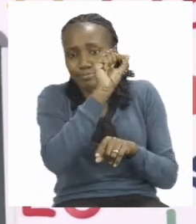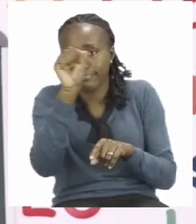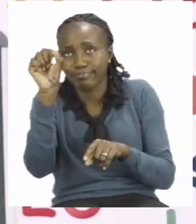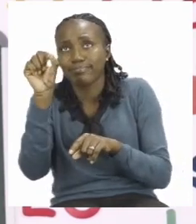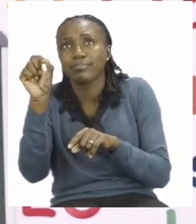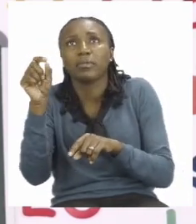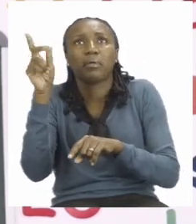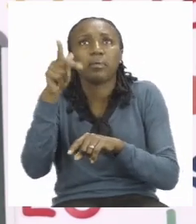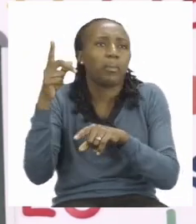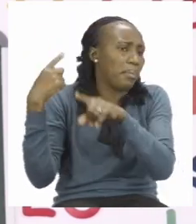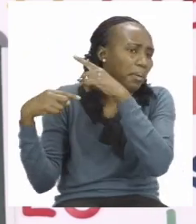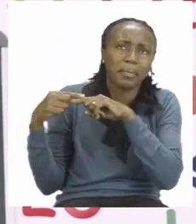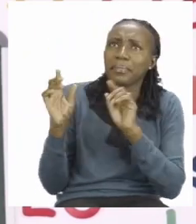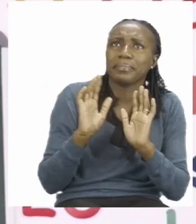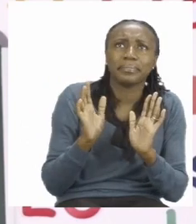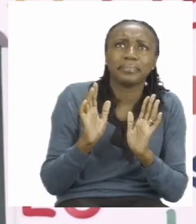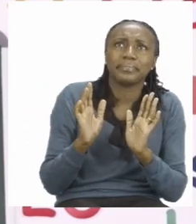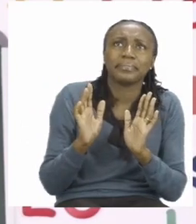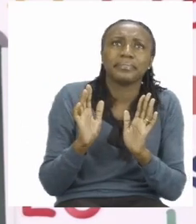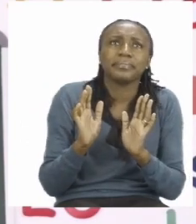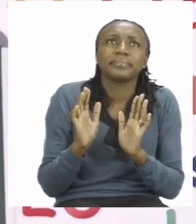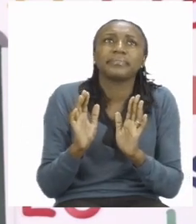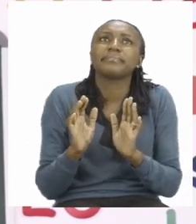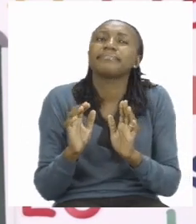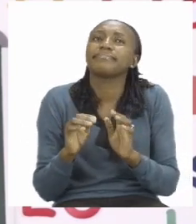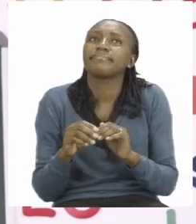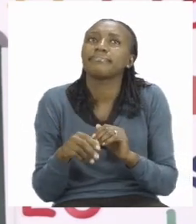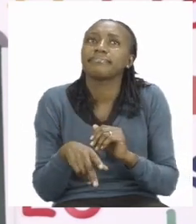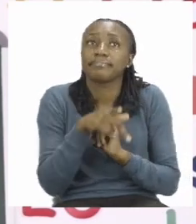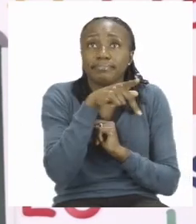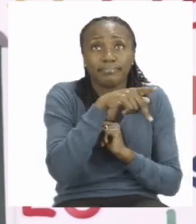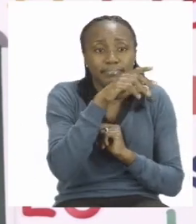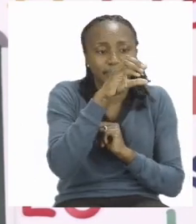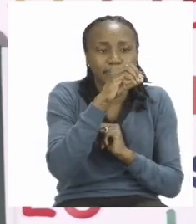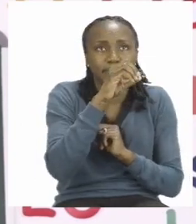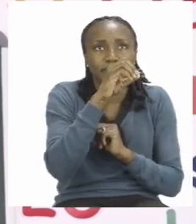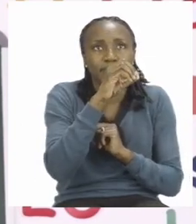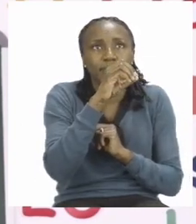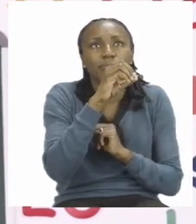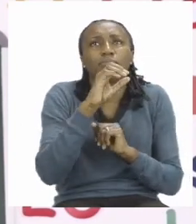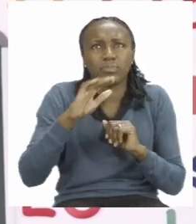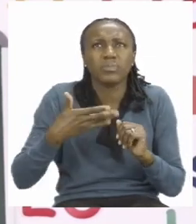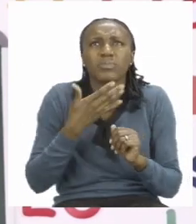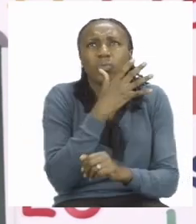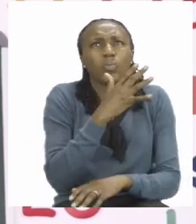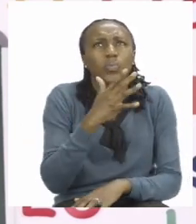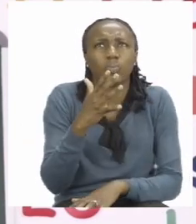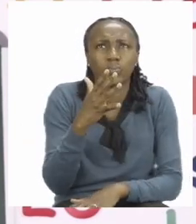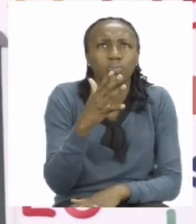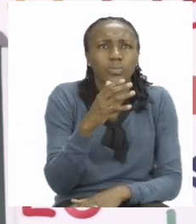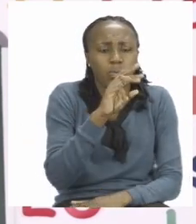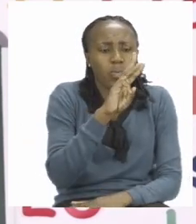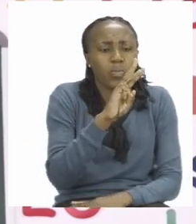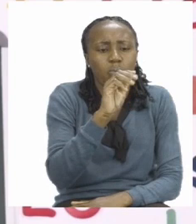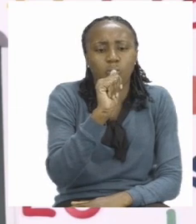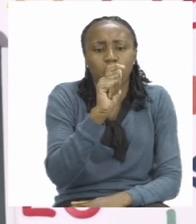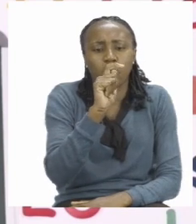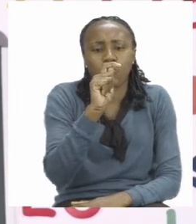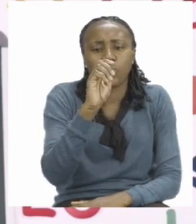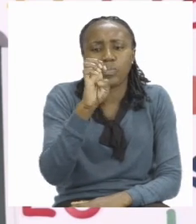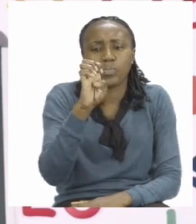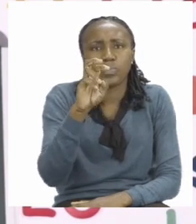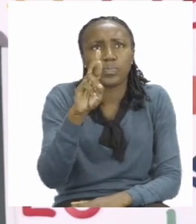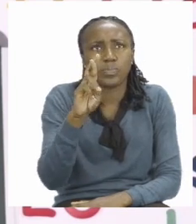it again. The next one is the word water. That's the one we are looking for. So